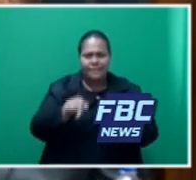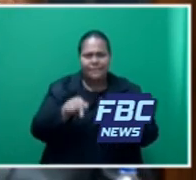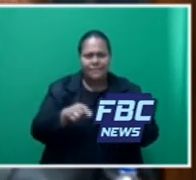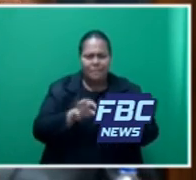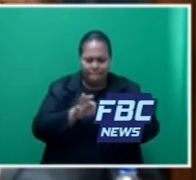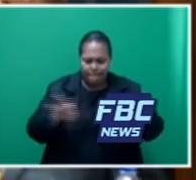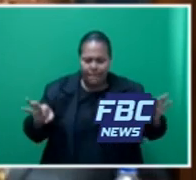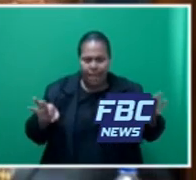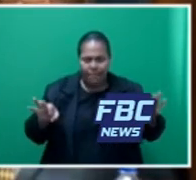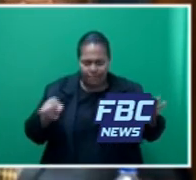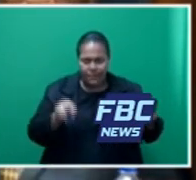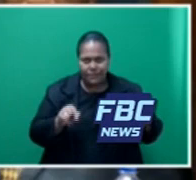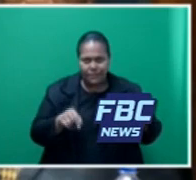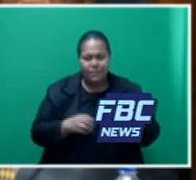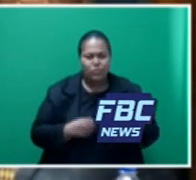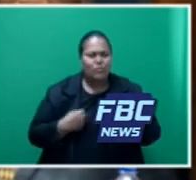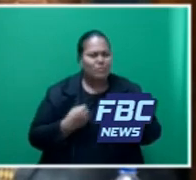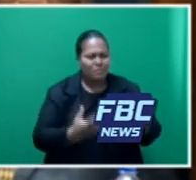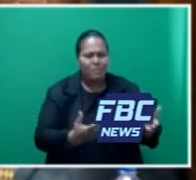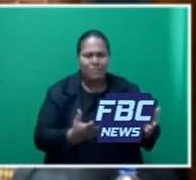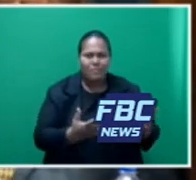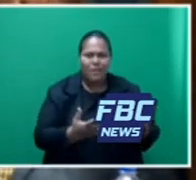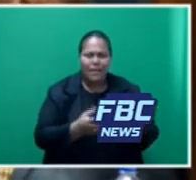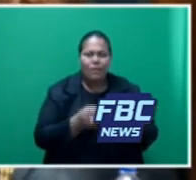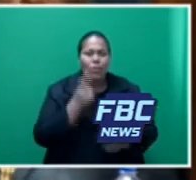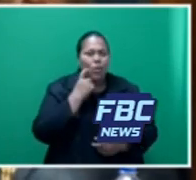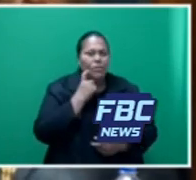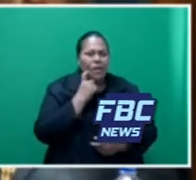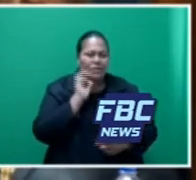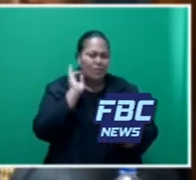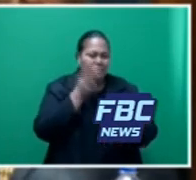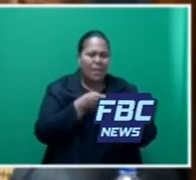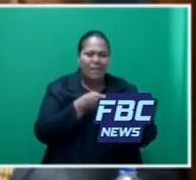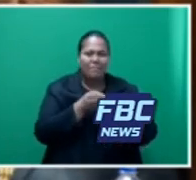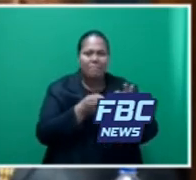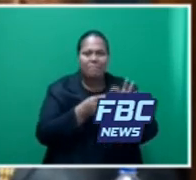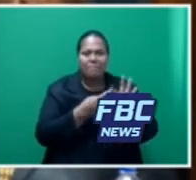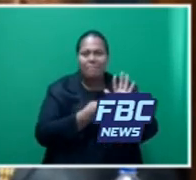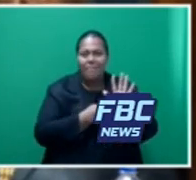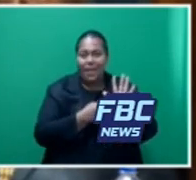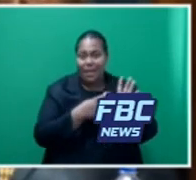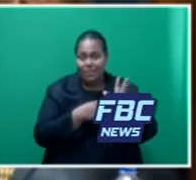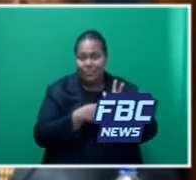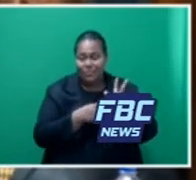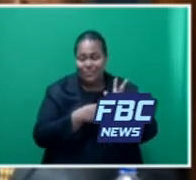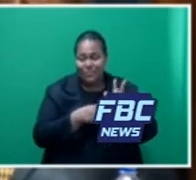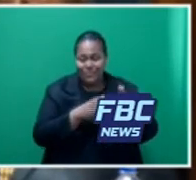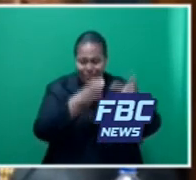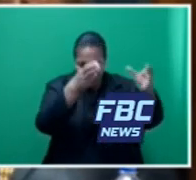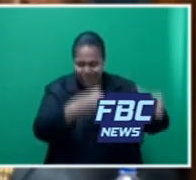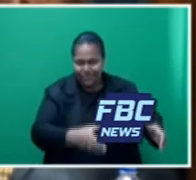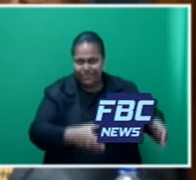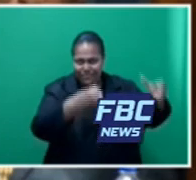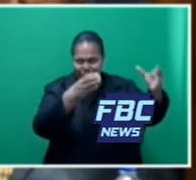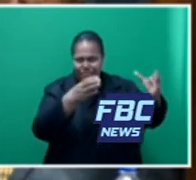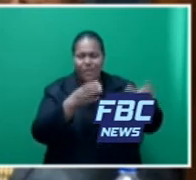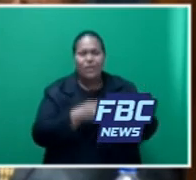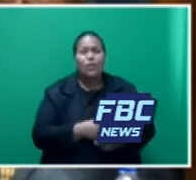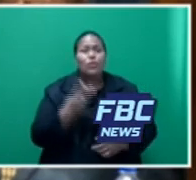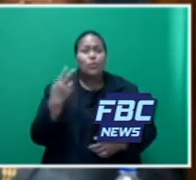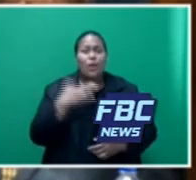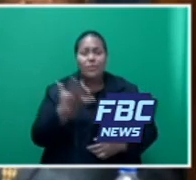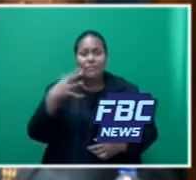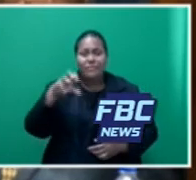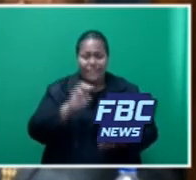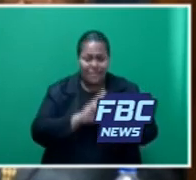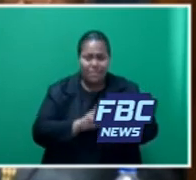pipeline supplying raw water to the Mbena water treatment plant. Initially, 250 meters of this major pipeline was washed away, and later